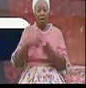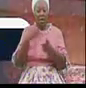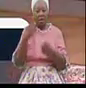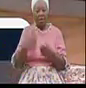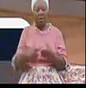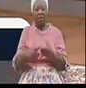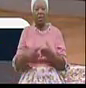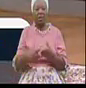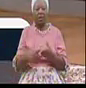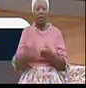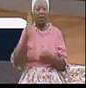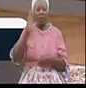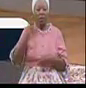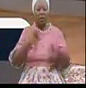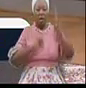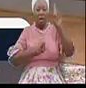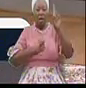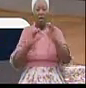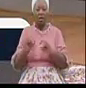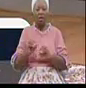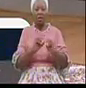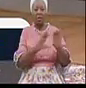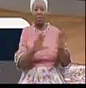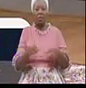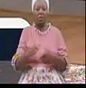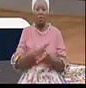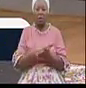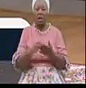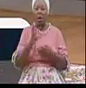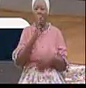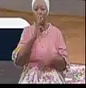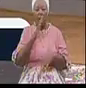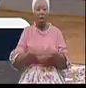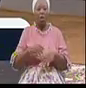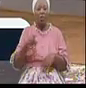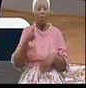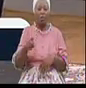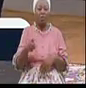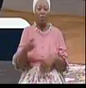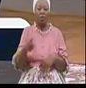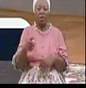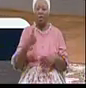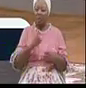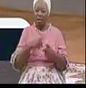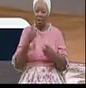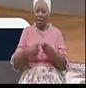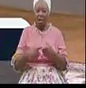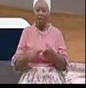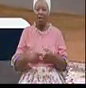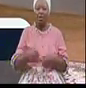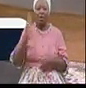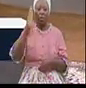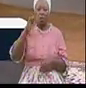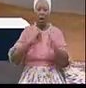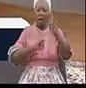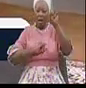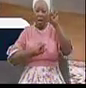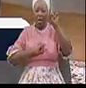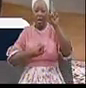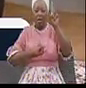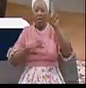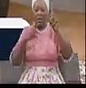Then will I sprinkle clean water upon you. Then will I,